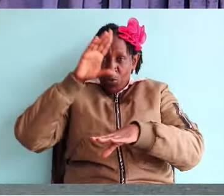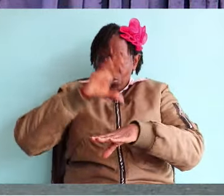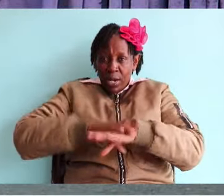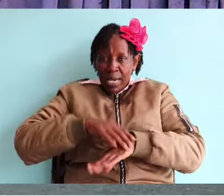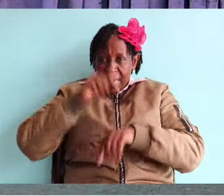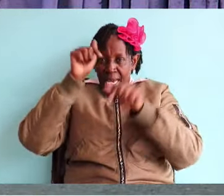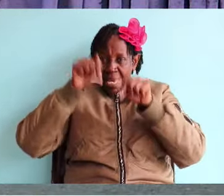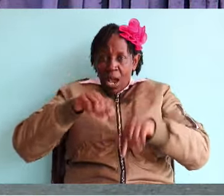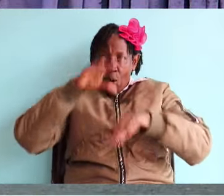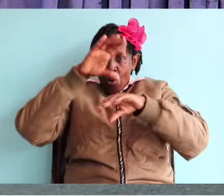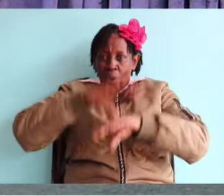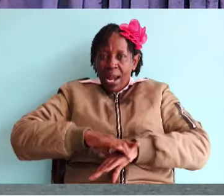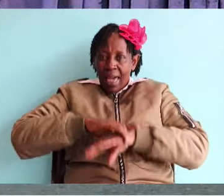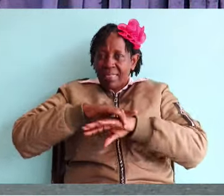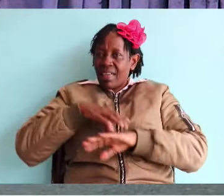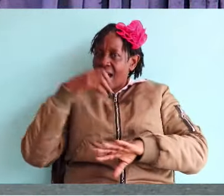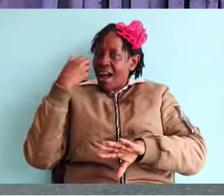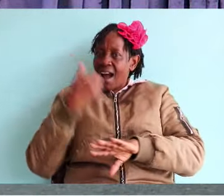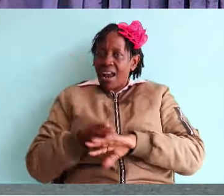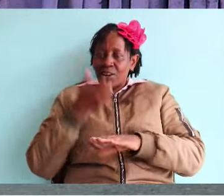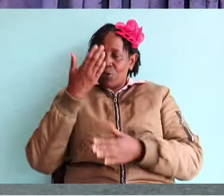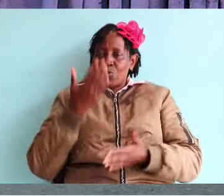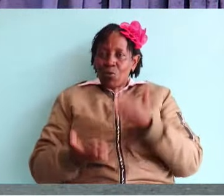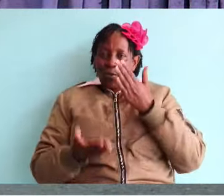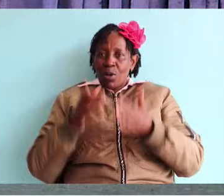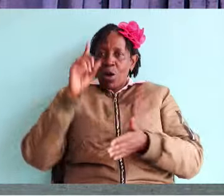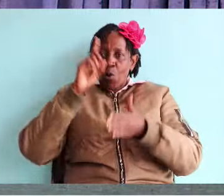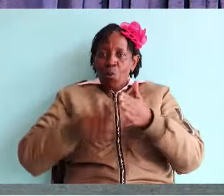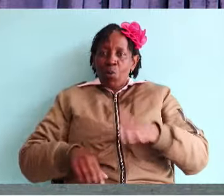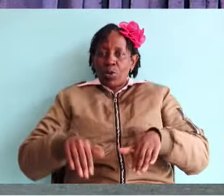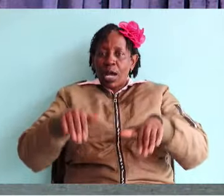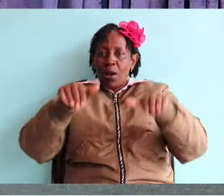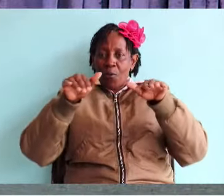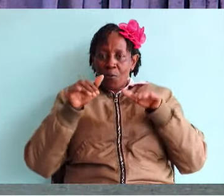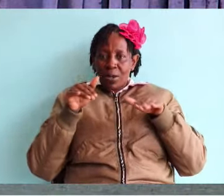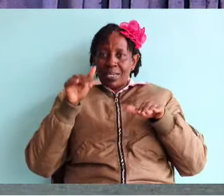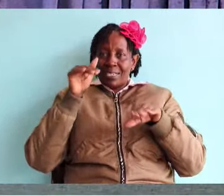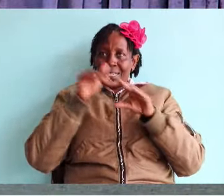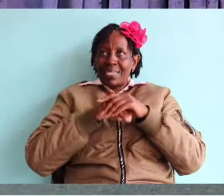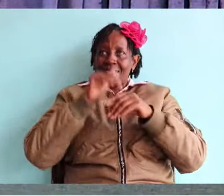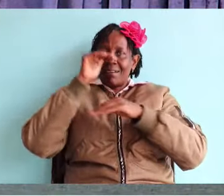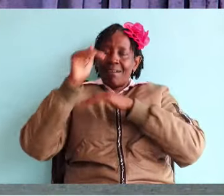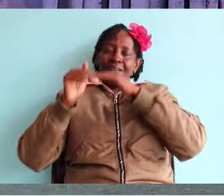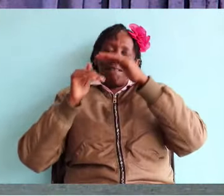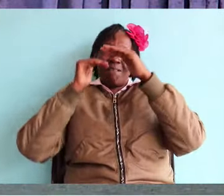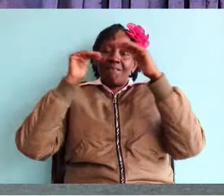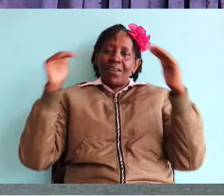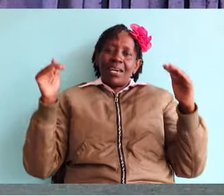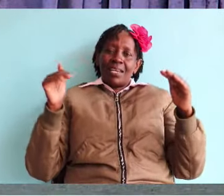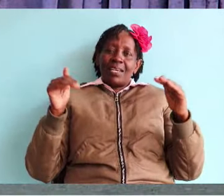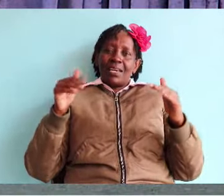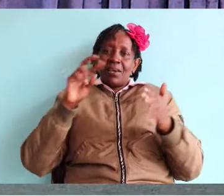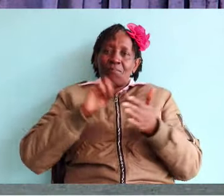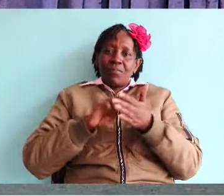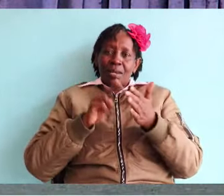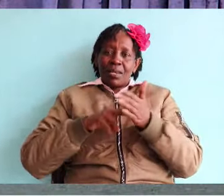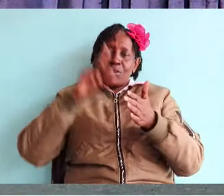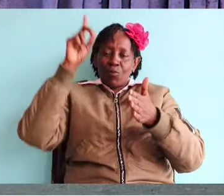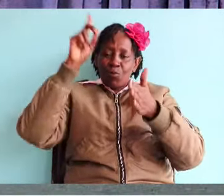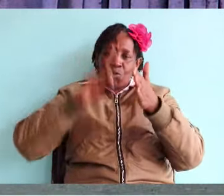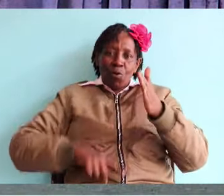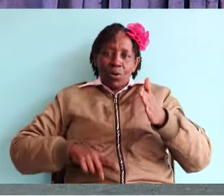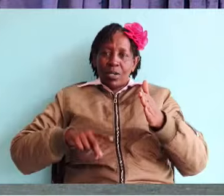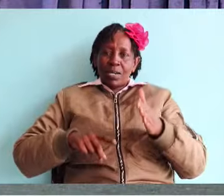compared with what is awaiting us in the kingdom of God in heaven. And therefore, we must not allow